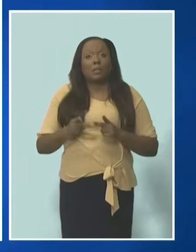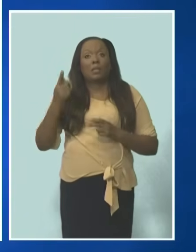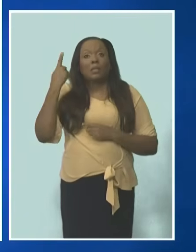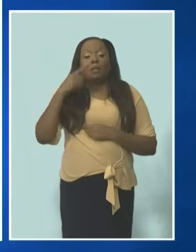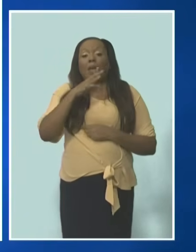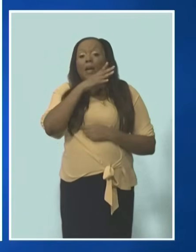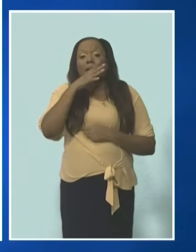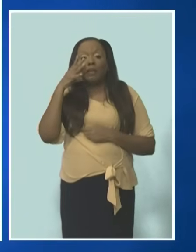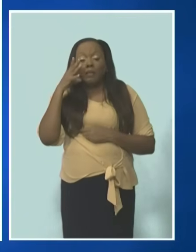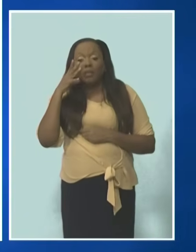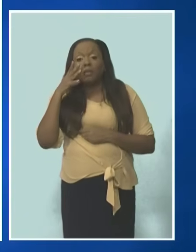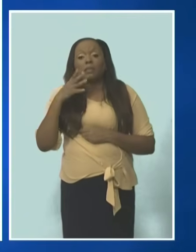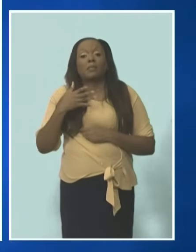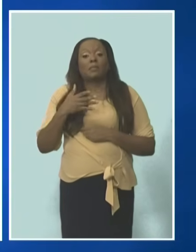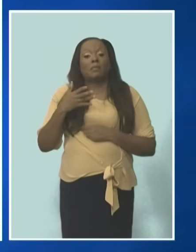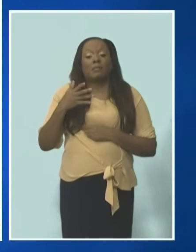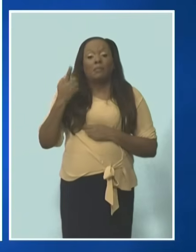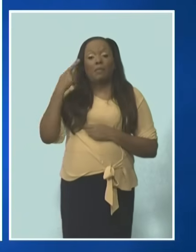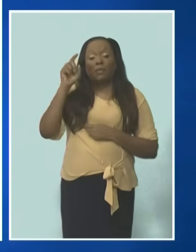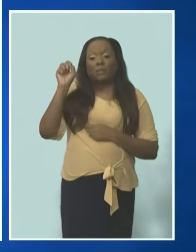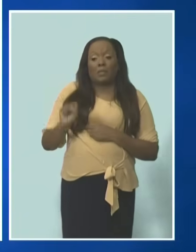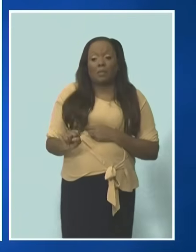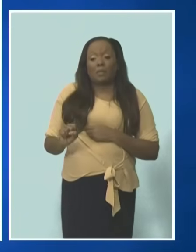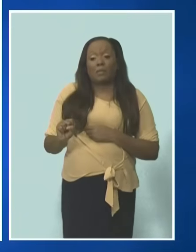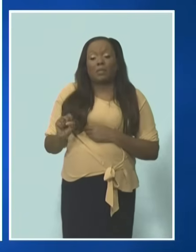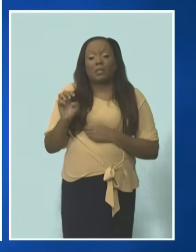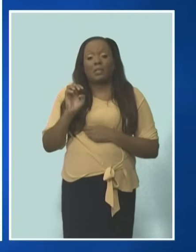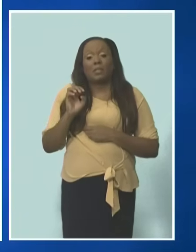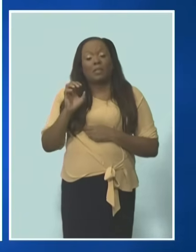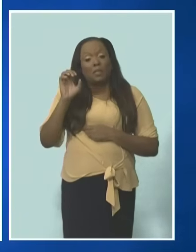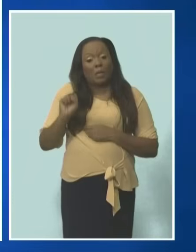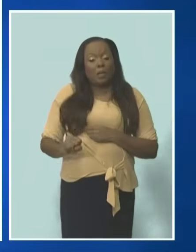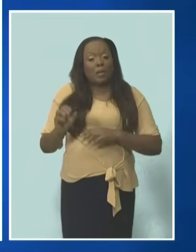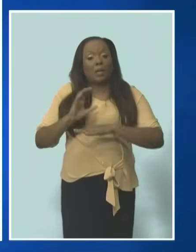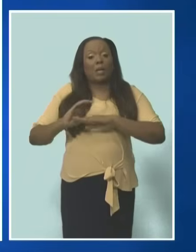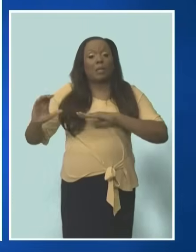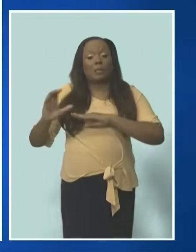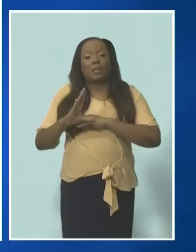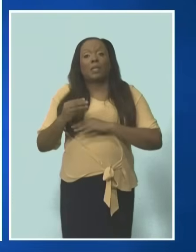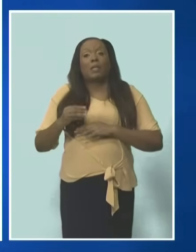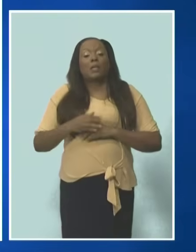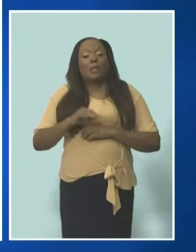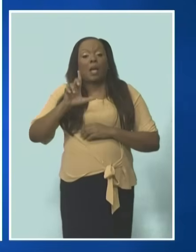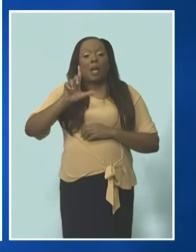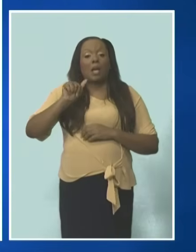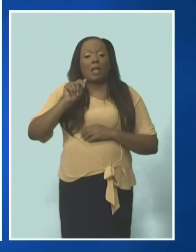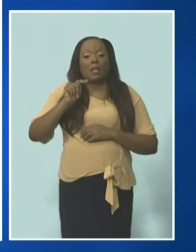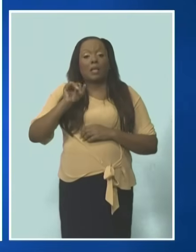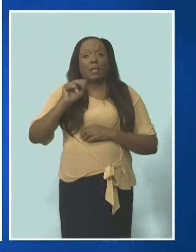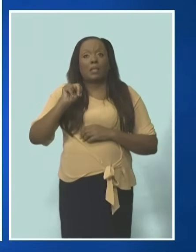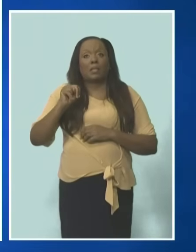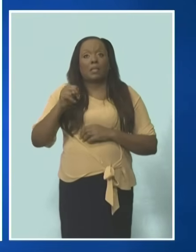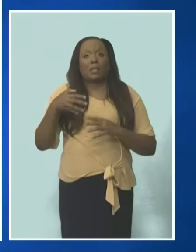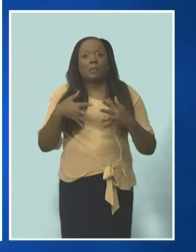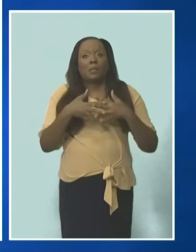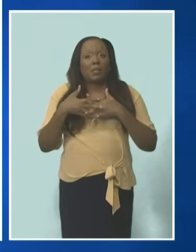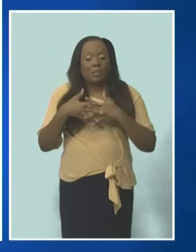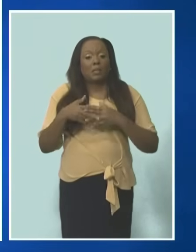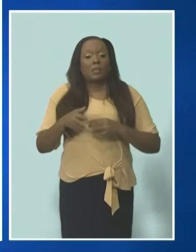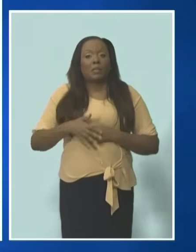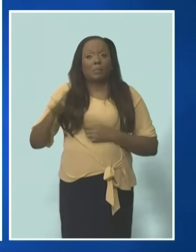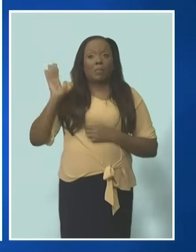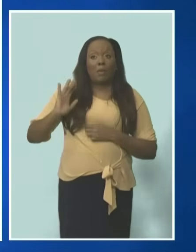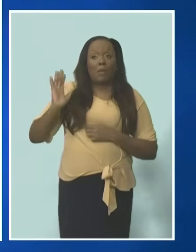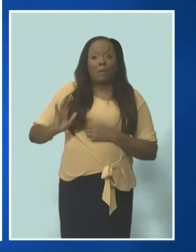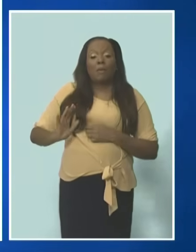the southern and eastern Caribbean and northern Latin America. Because we were the hub for the wrong reasons, as I keep saying,